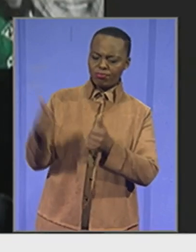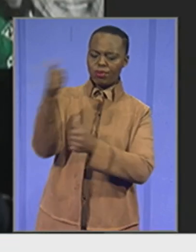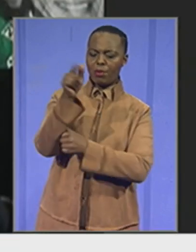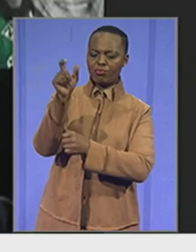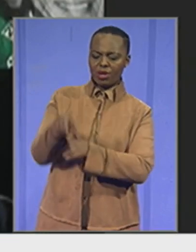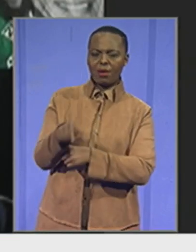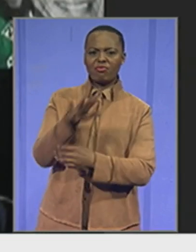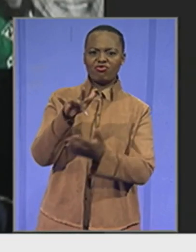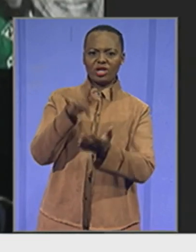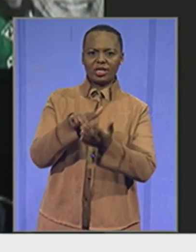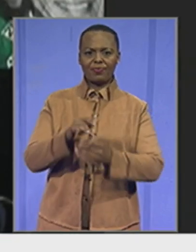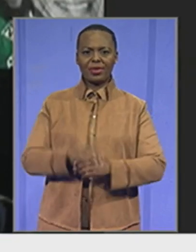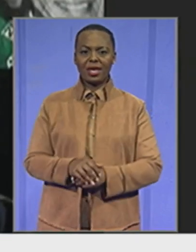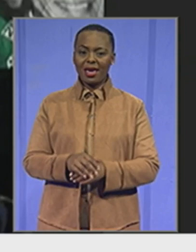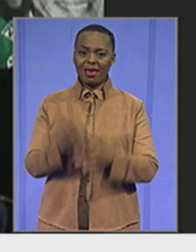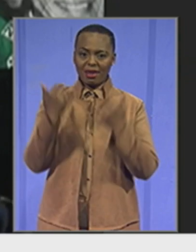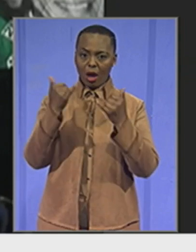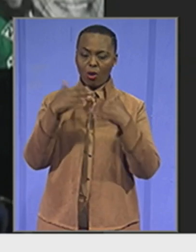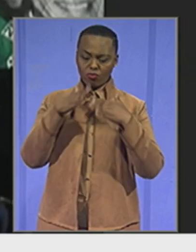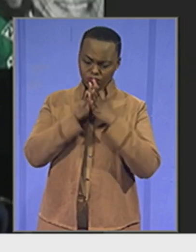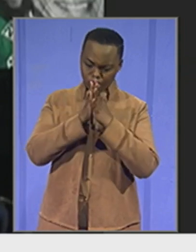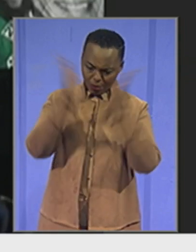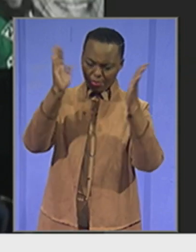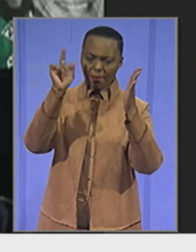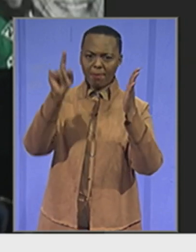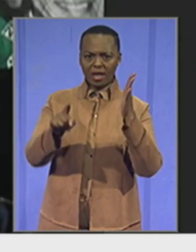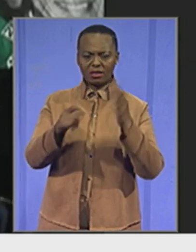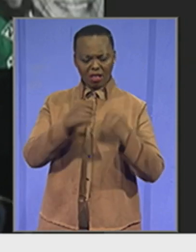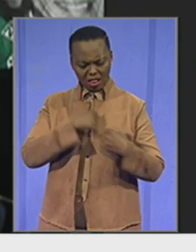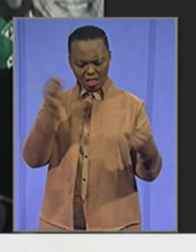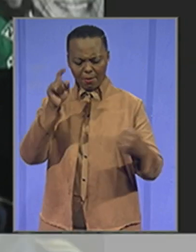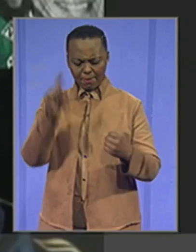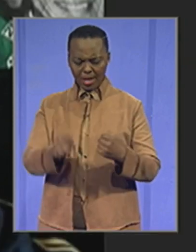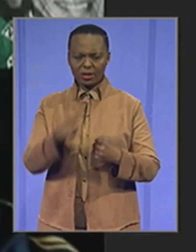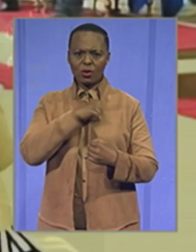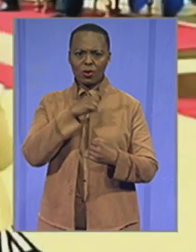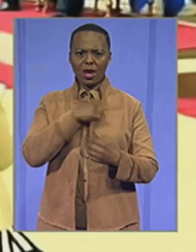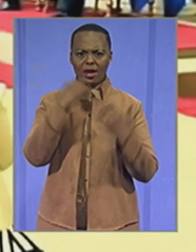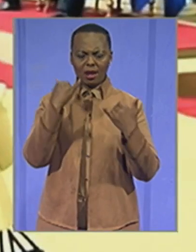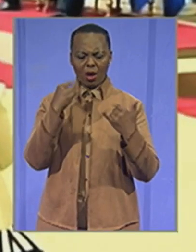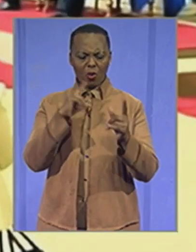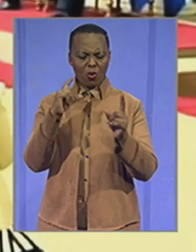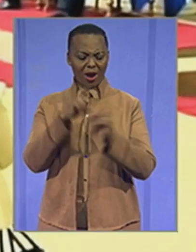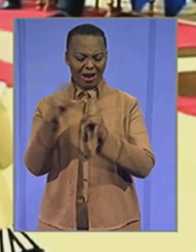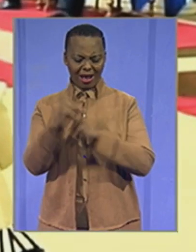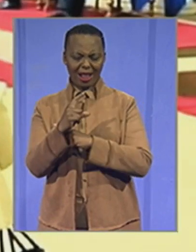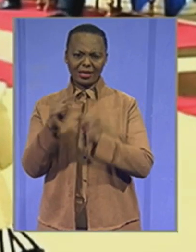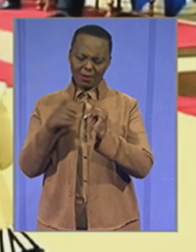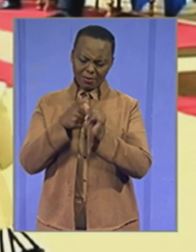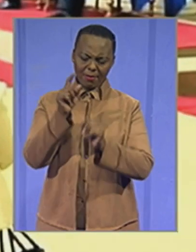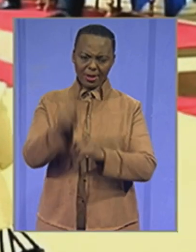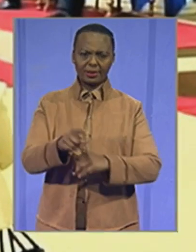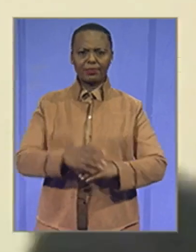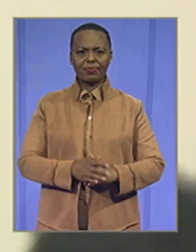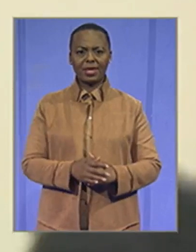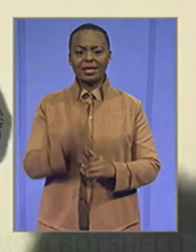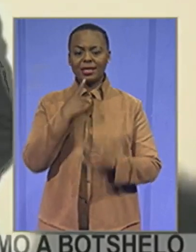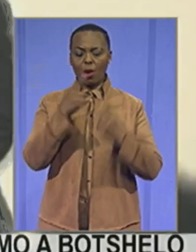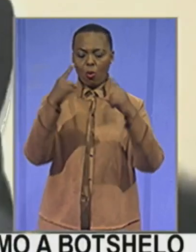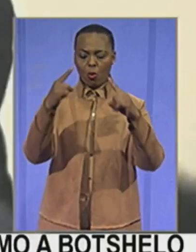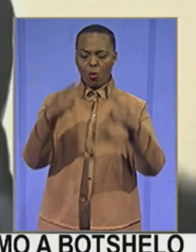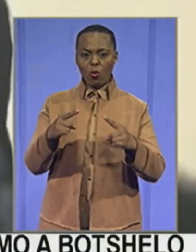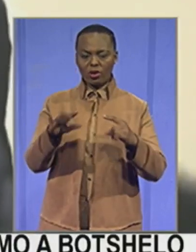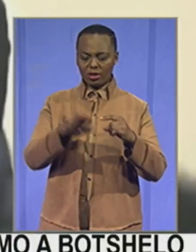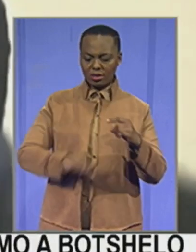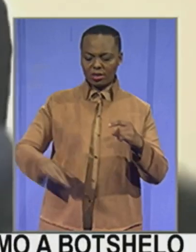you're going to start changing the culture, because the police can only do so much locally, just want to start shifting the culture. Go nnile le boikuelo jwa gore boruni jwa